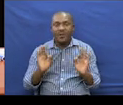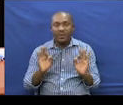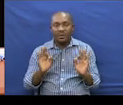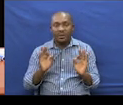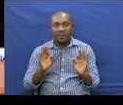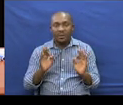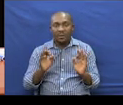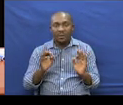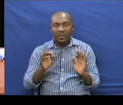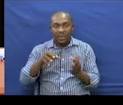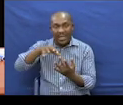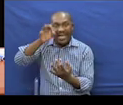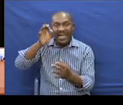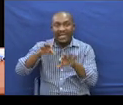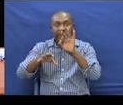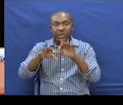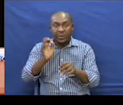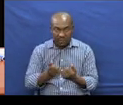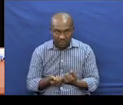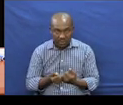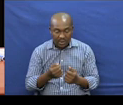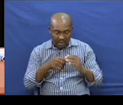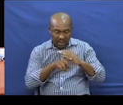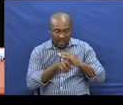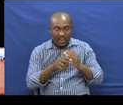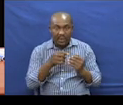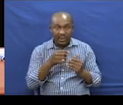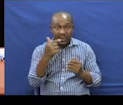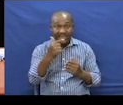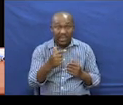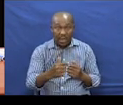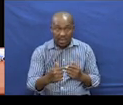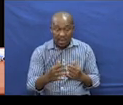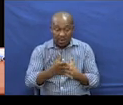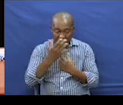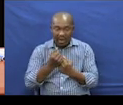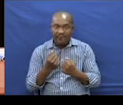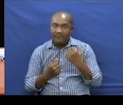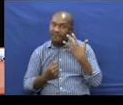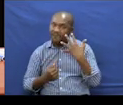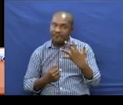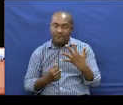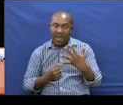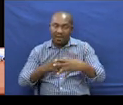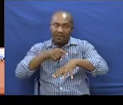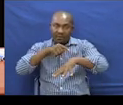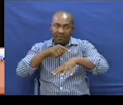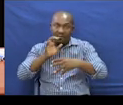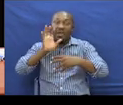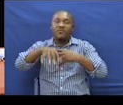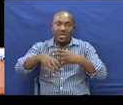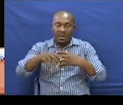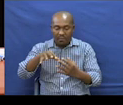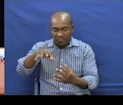for example, election is always conducted after every 5 years. And this election involves